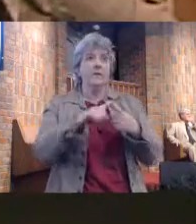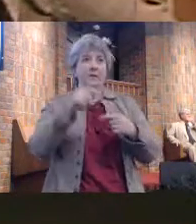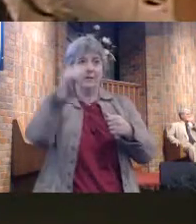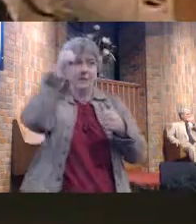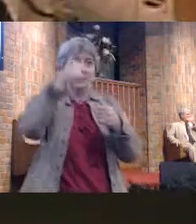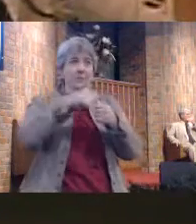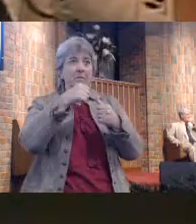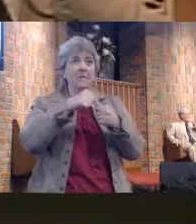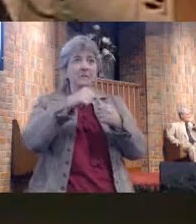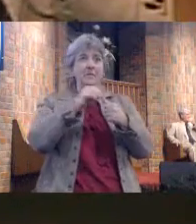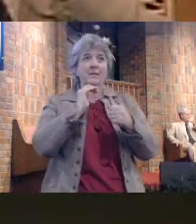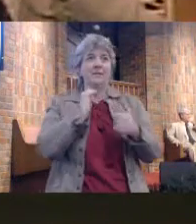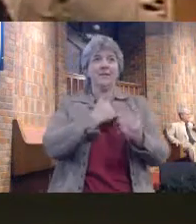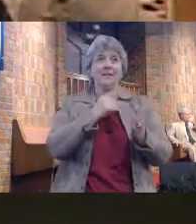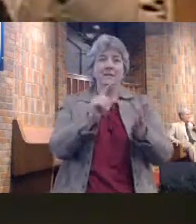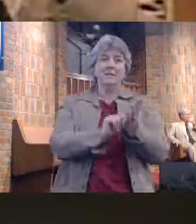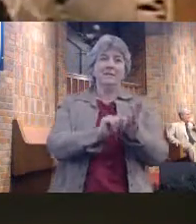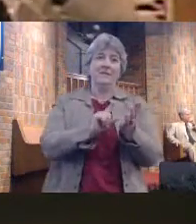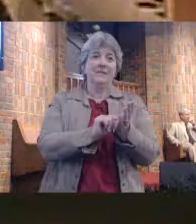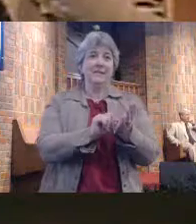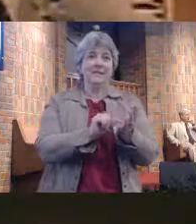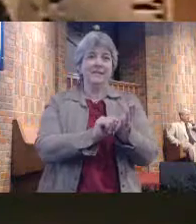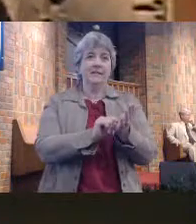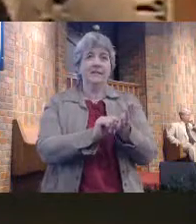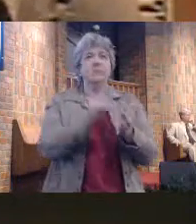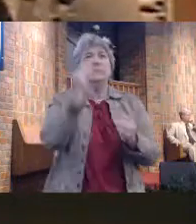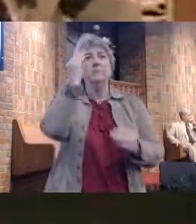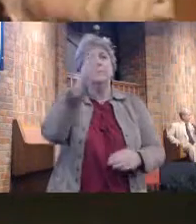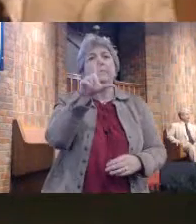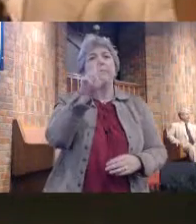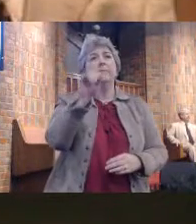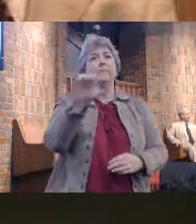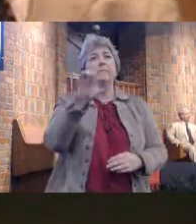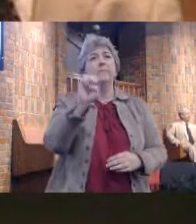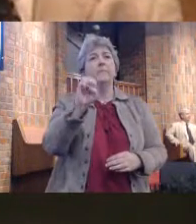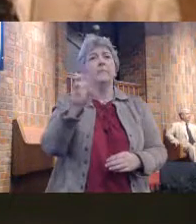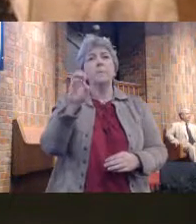bulletin. Update on Lois Webster. He is in